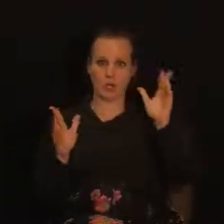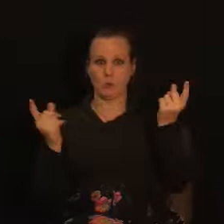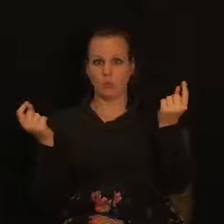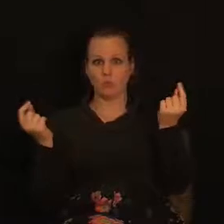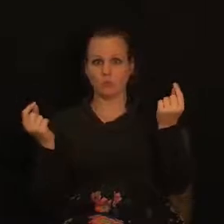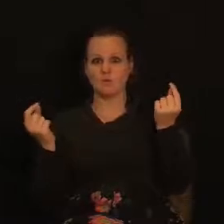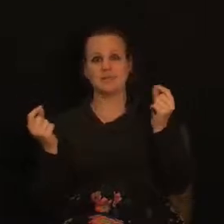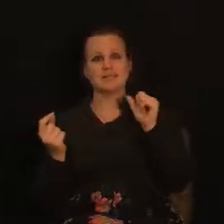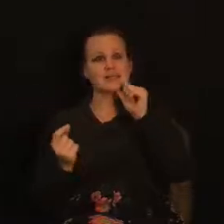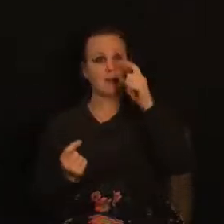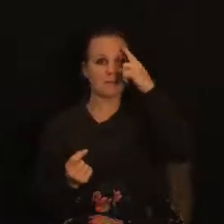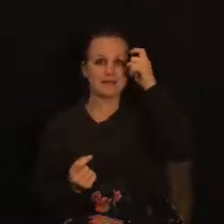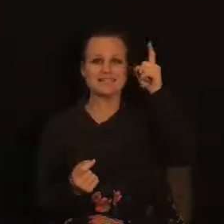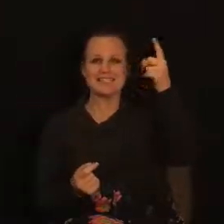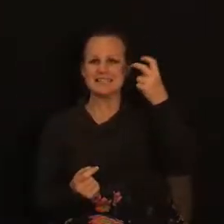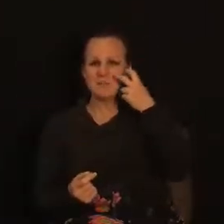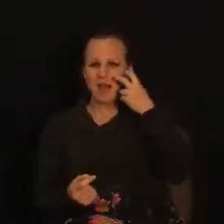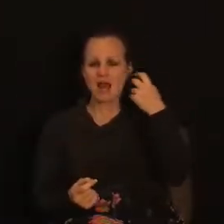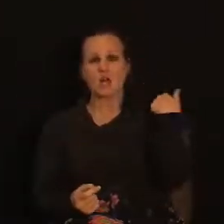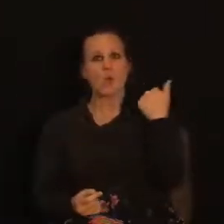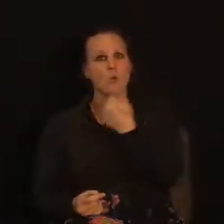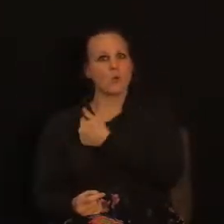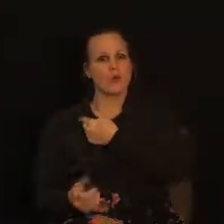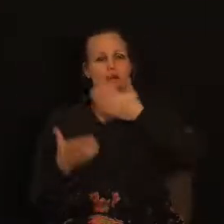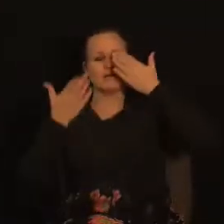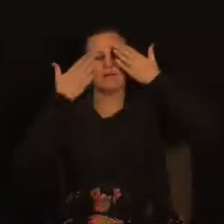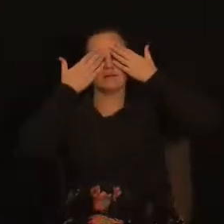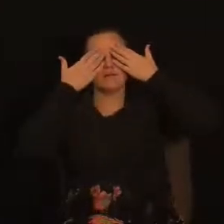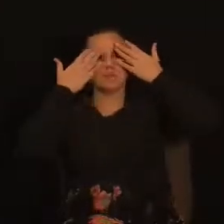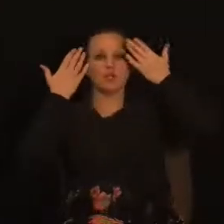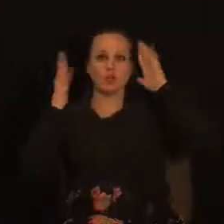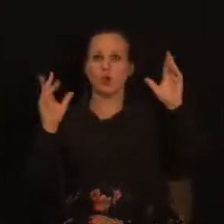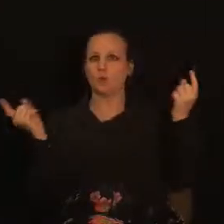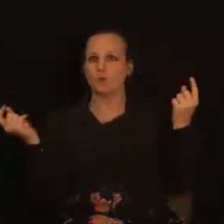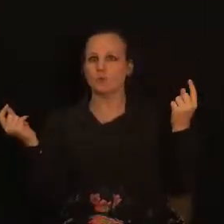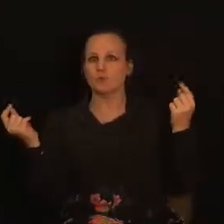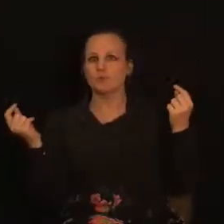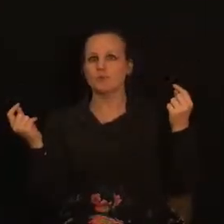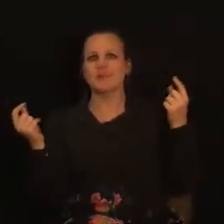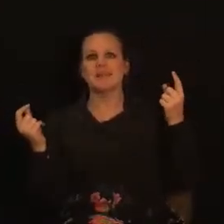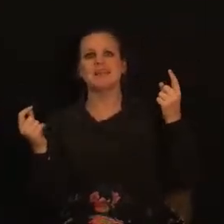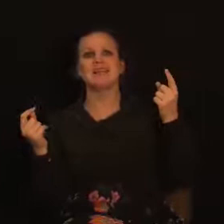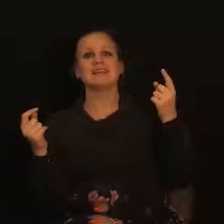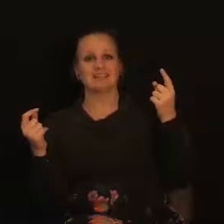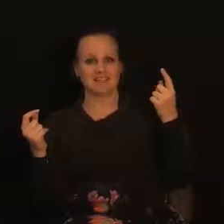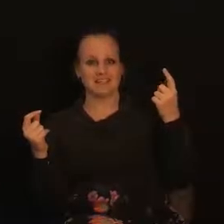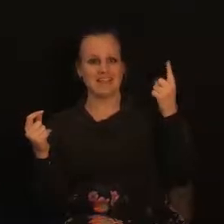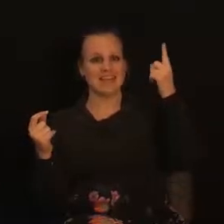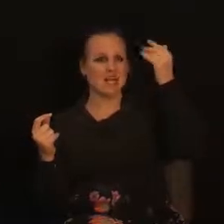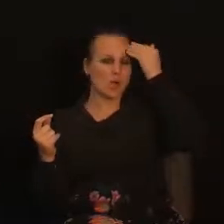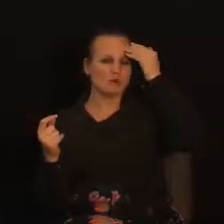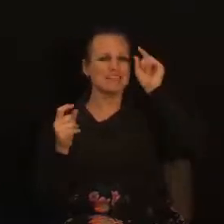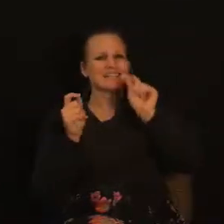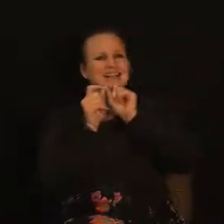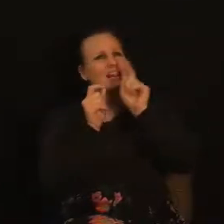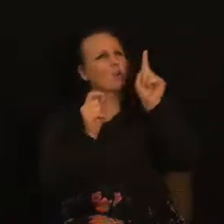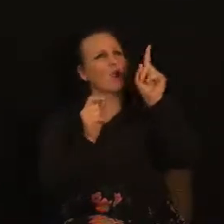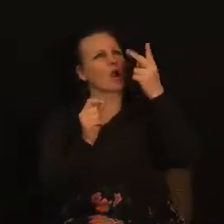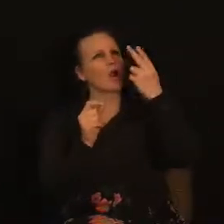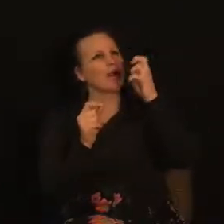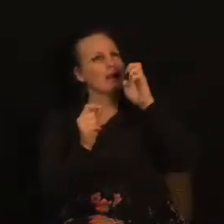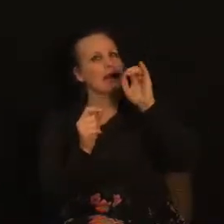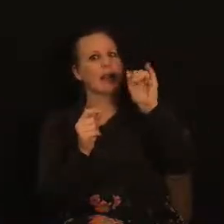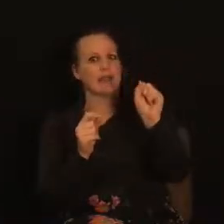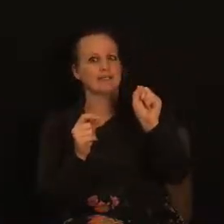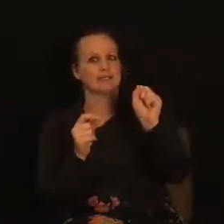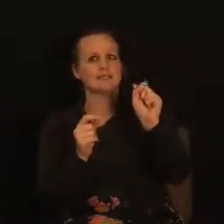we are. You know, he knows exactly where we are. He knows where he is. And he's calling to us the whole time and saying, this is the path.